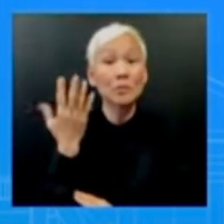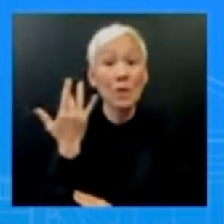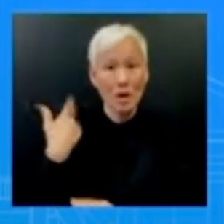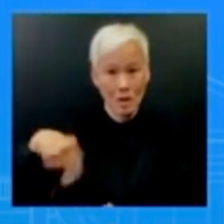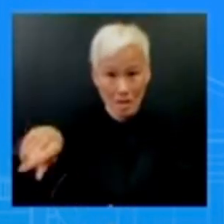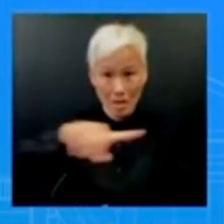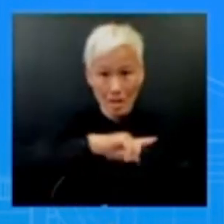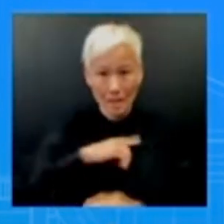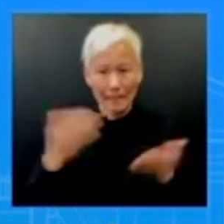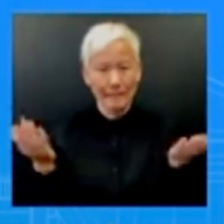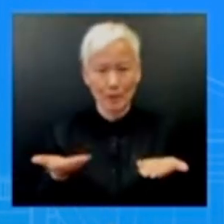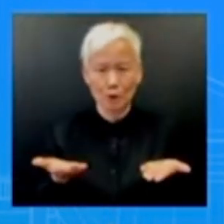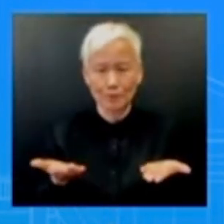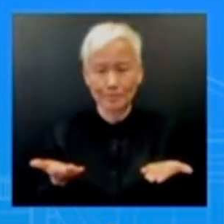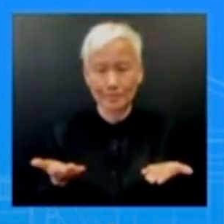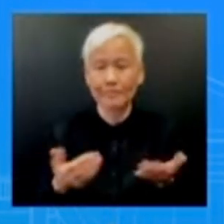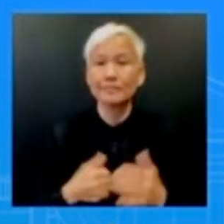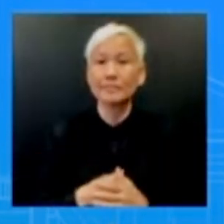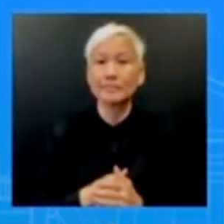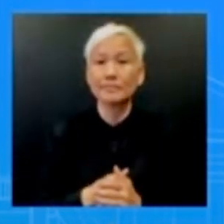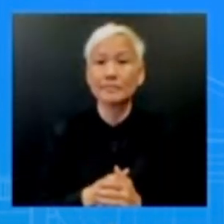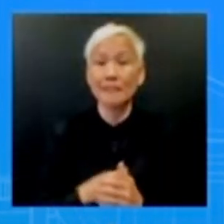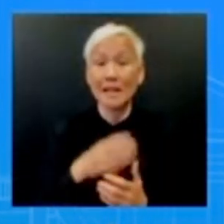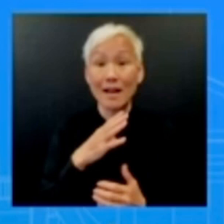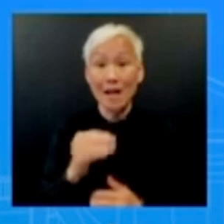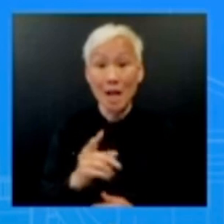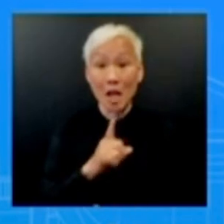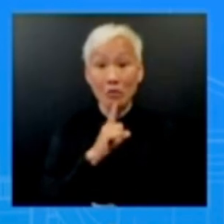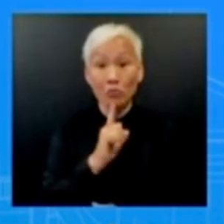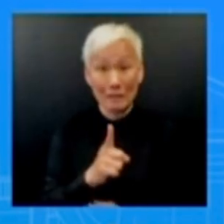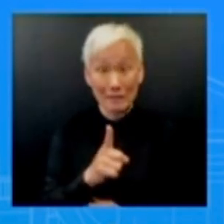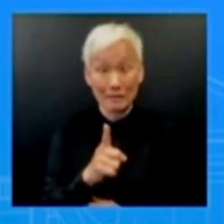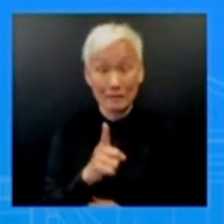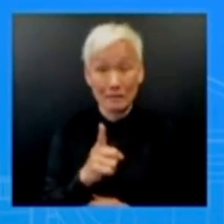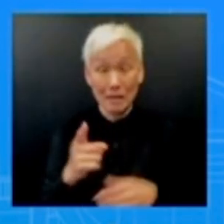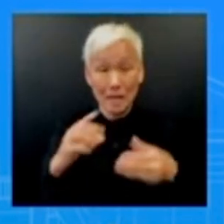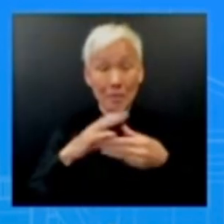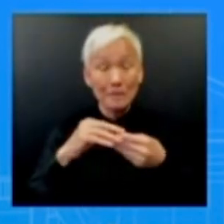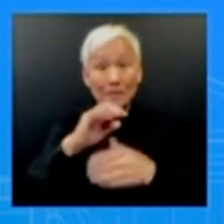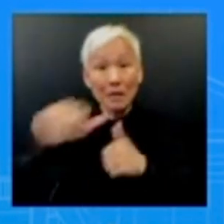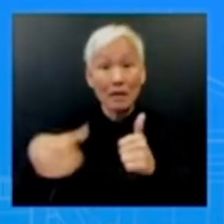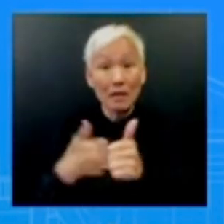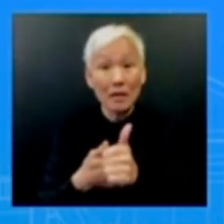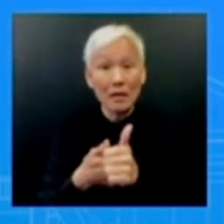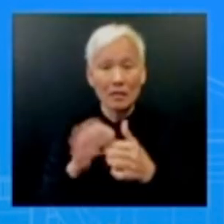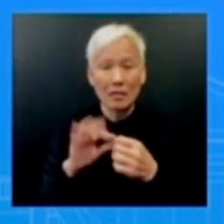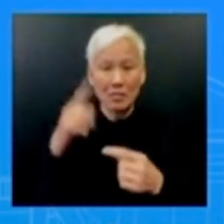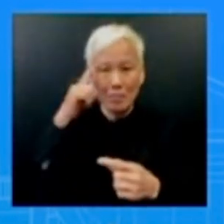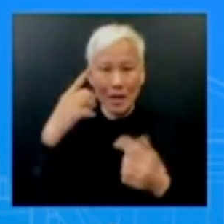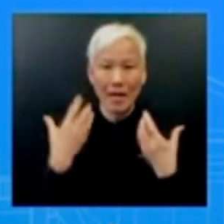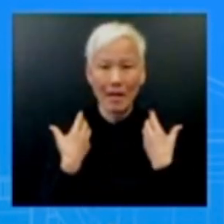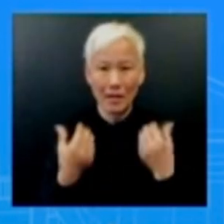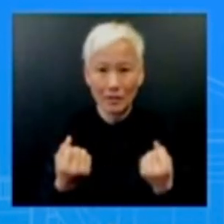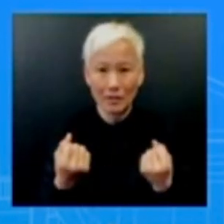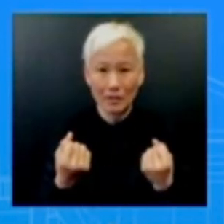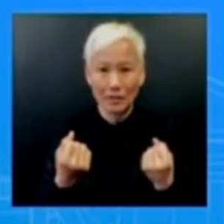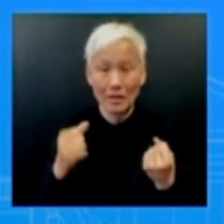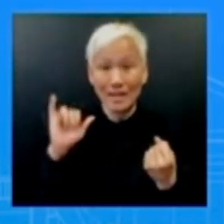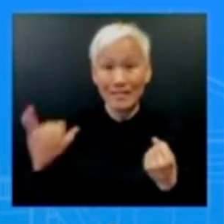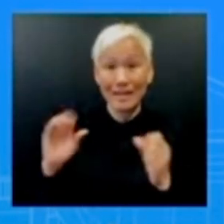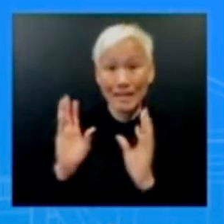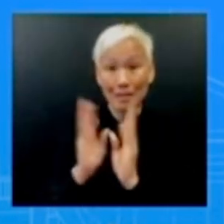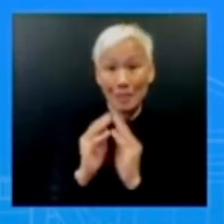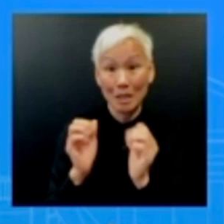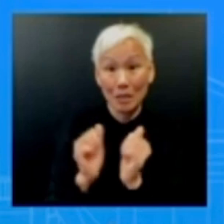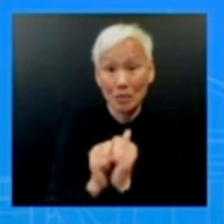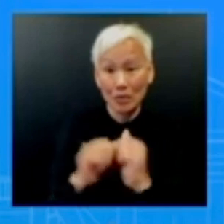his castmates, and there's a real message around mental health. And they are meeting with the President and the First Lady, as you all know, this